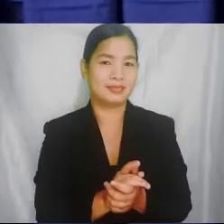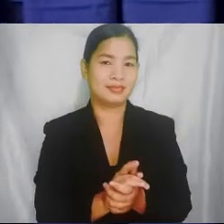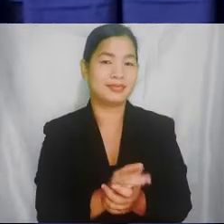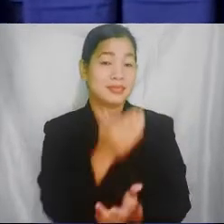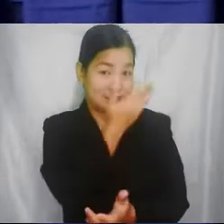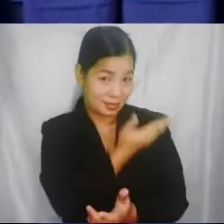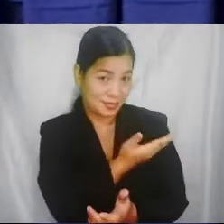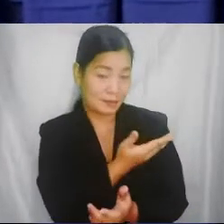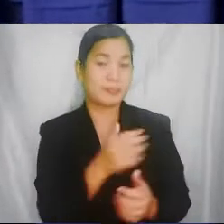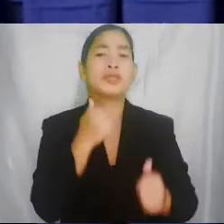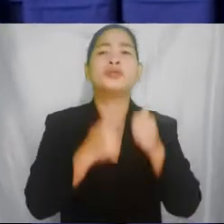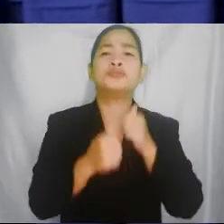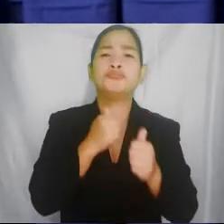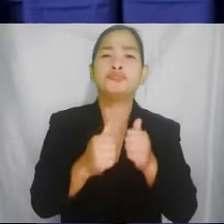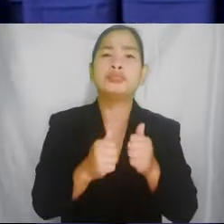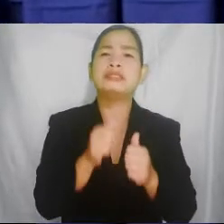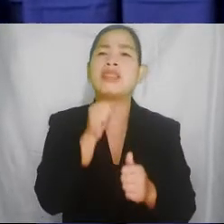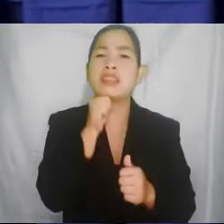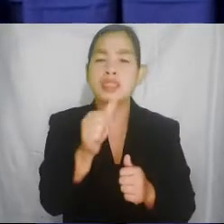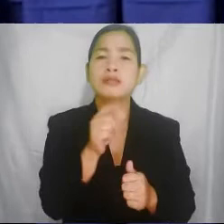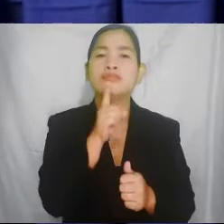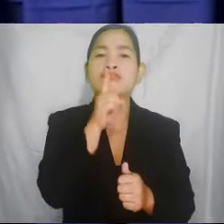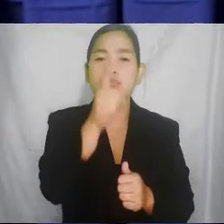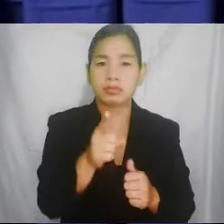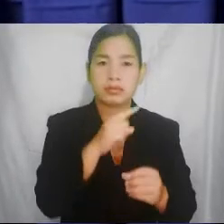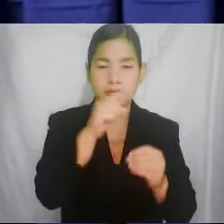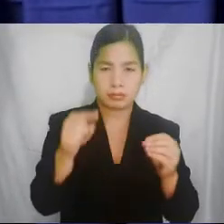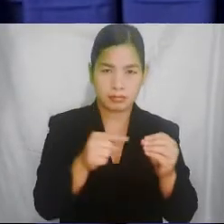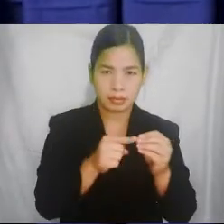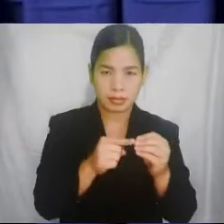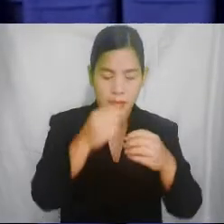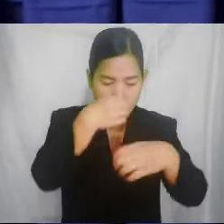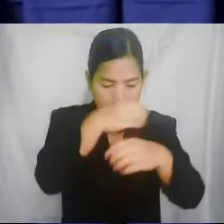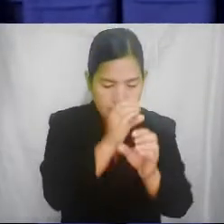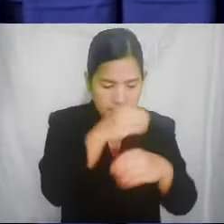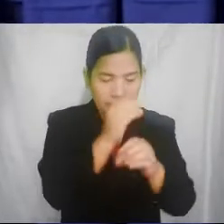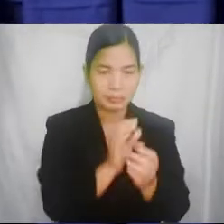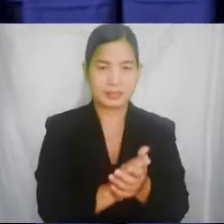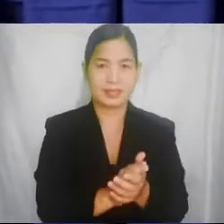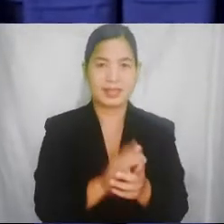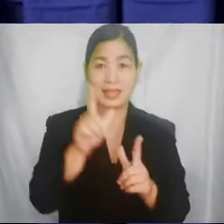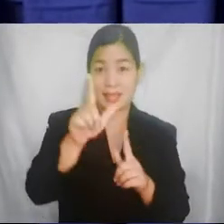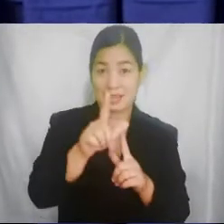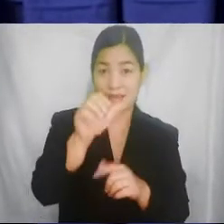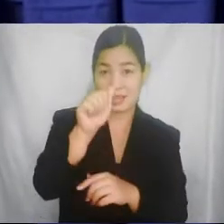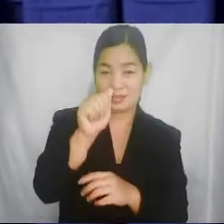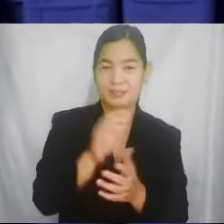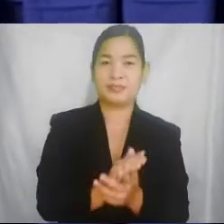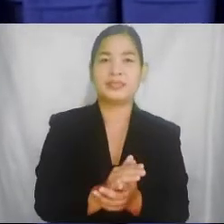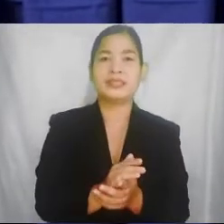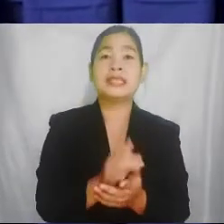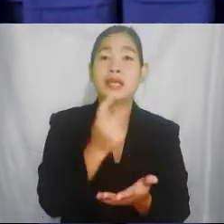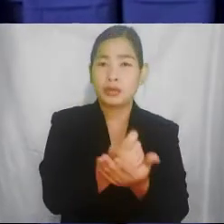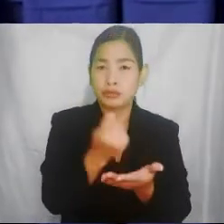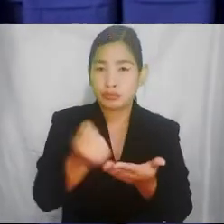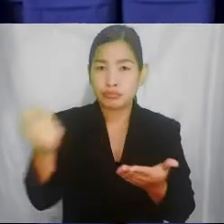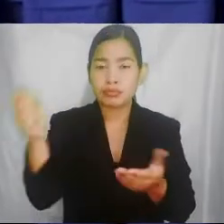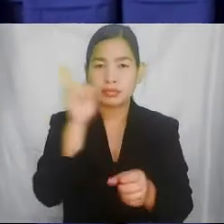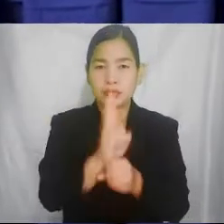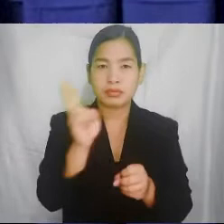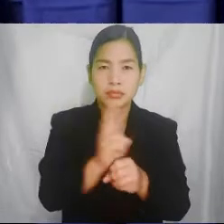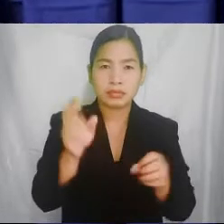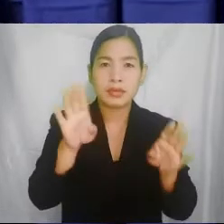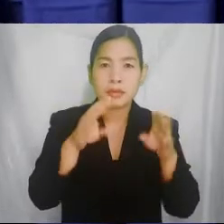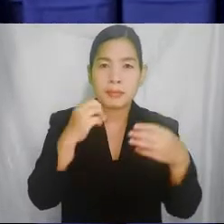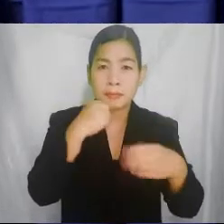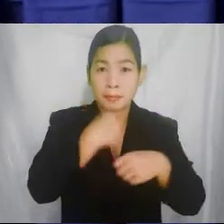following is not true about a microscope? A. It is a tool used to enlarge the image of a